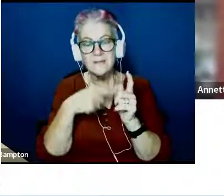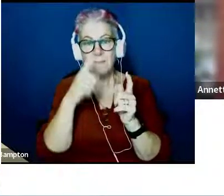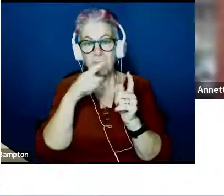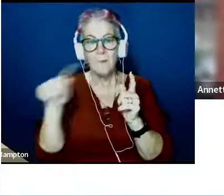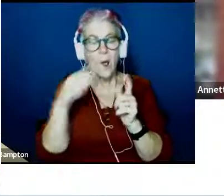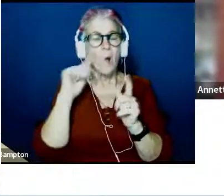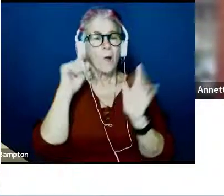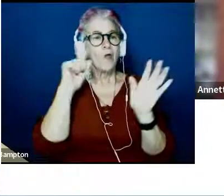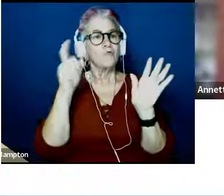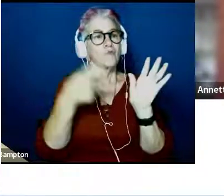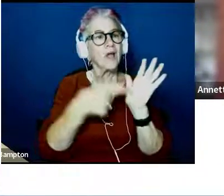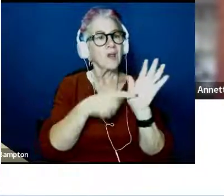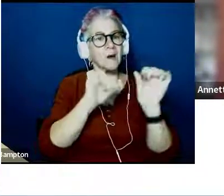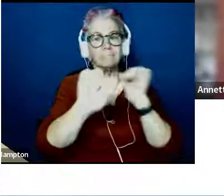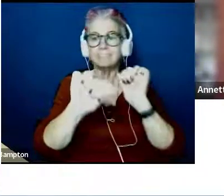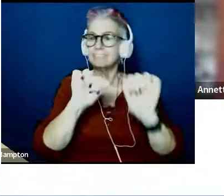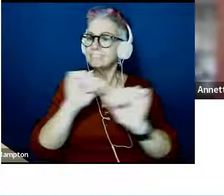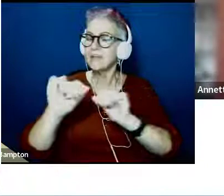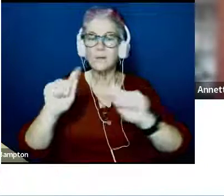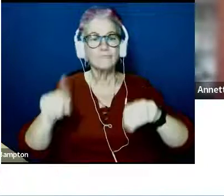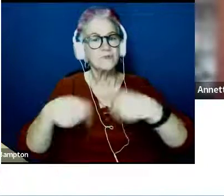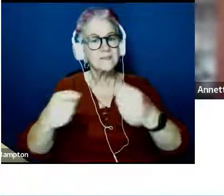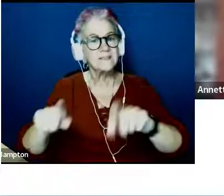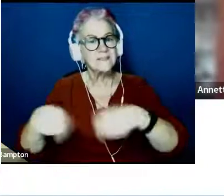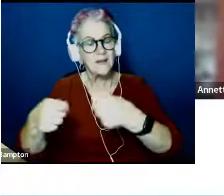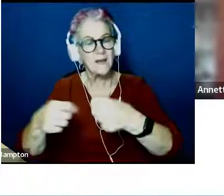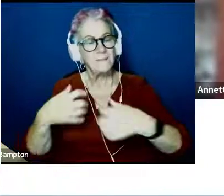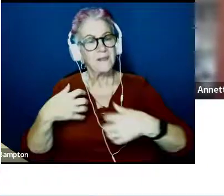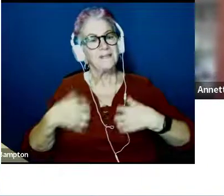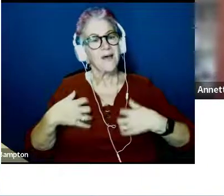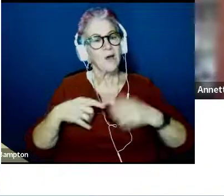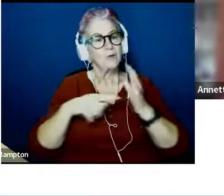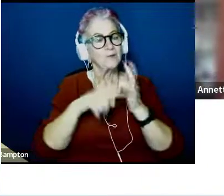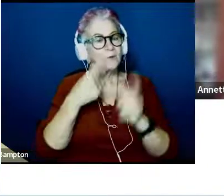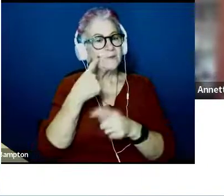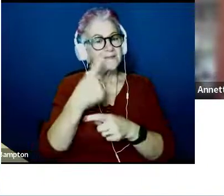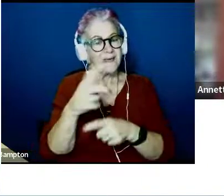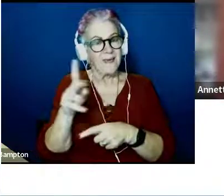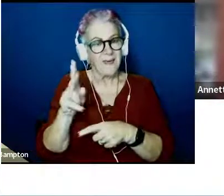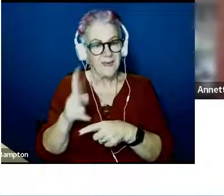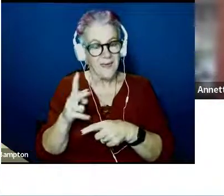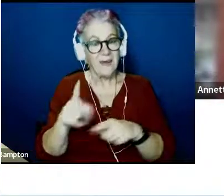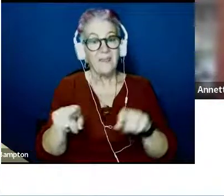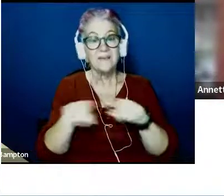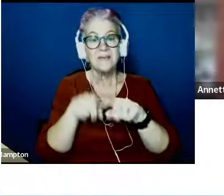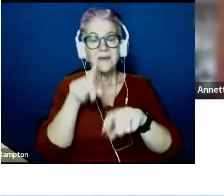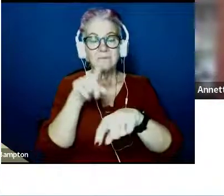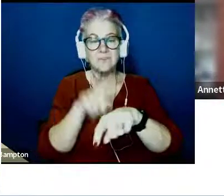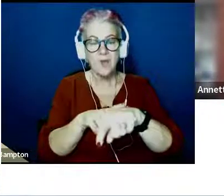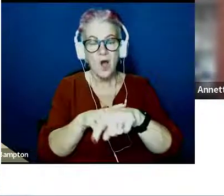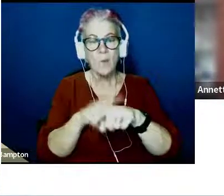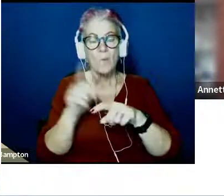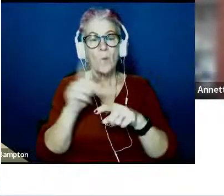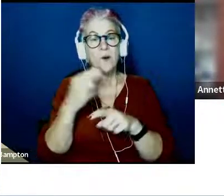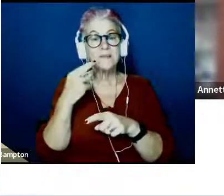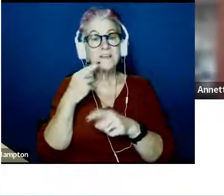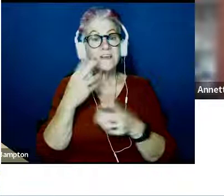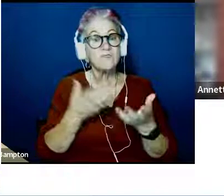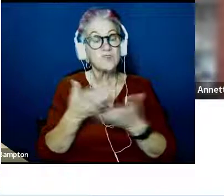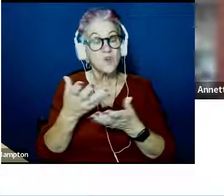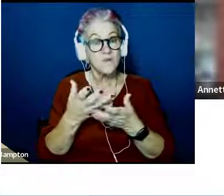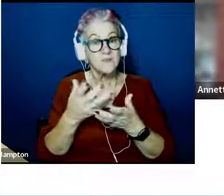recognise those presenters and be really excited to see them. And we've also, part of what Deaf Services do when